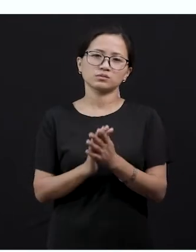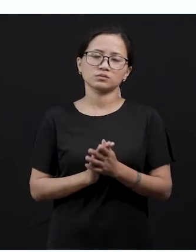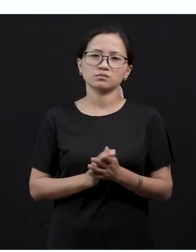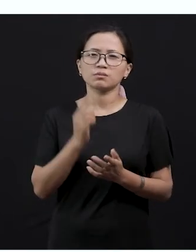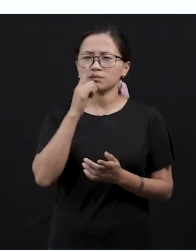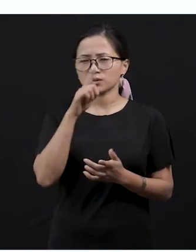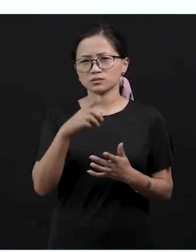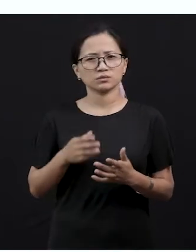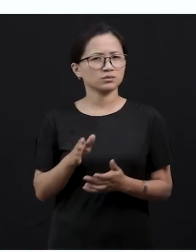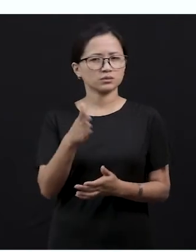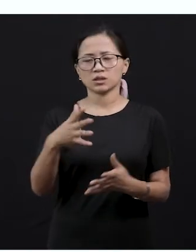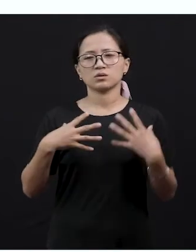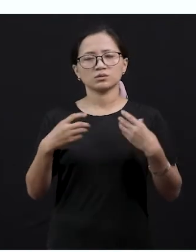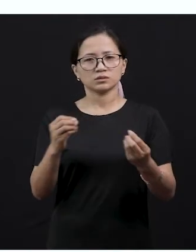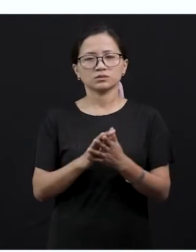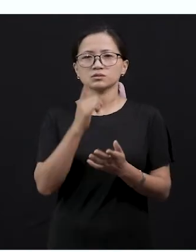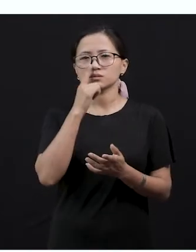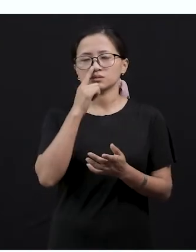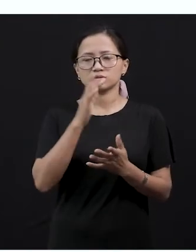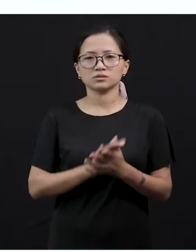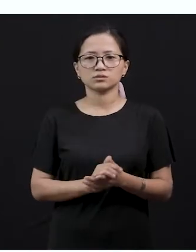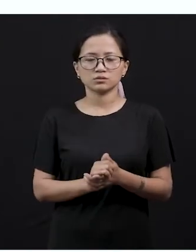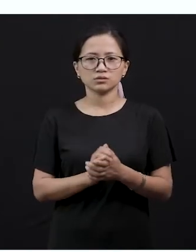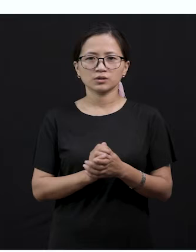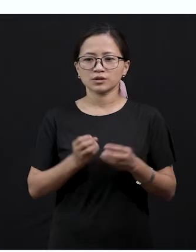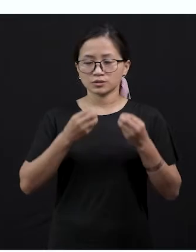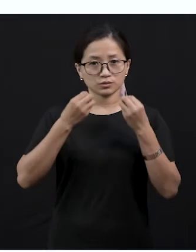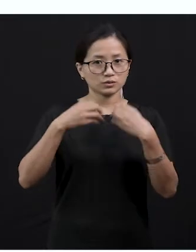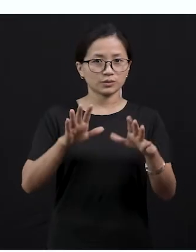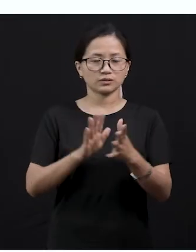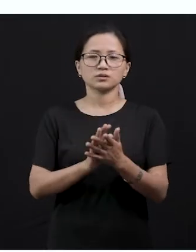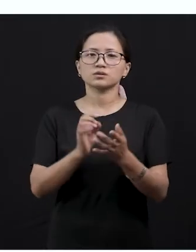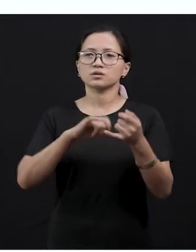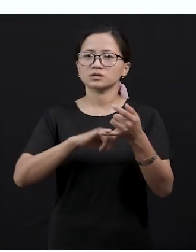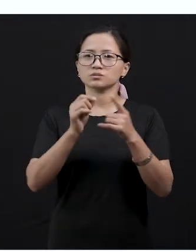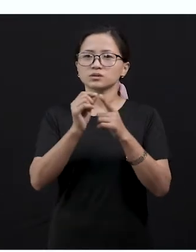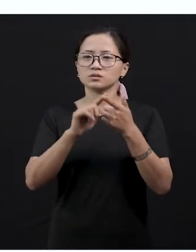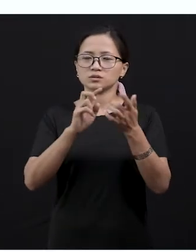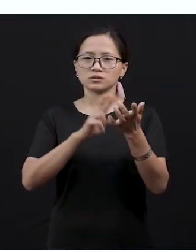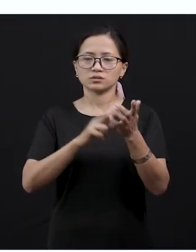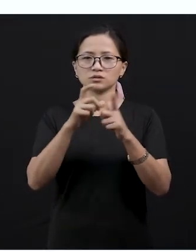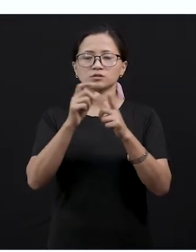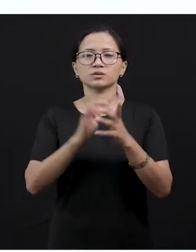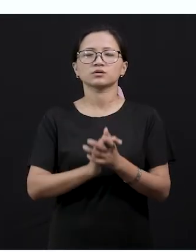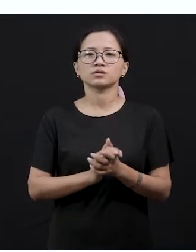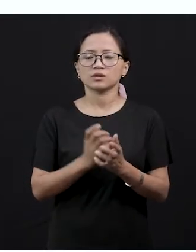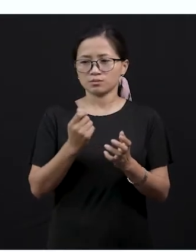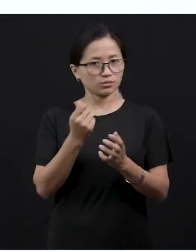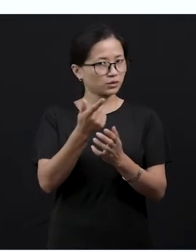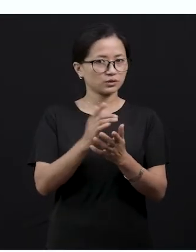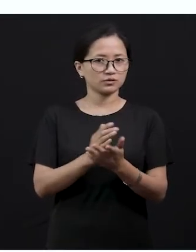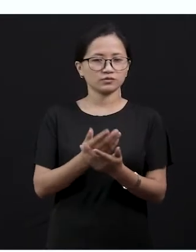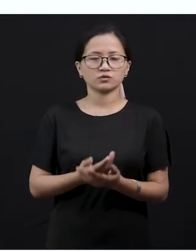money and buy new stuffs for them, because it is not good to celebrate while other peoples are suffering. So mother said